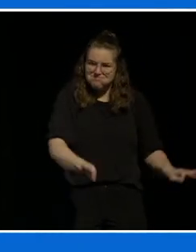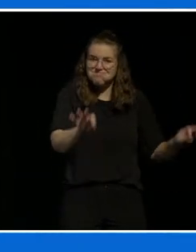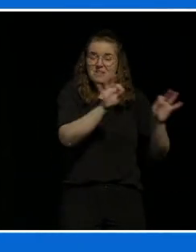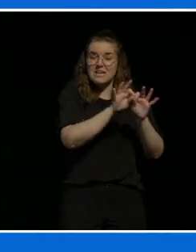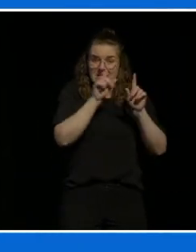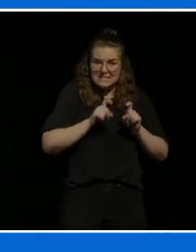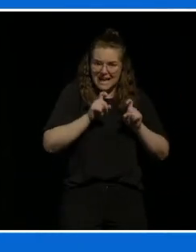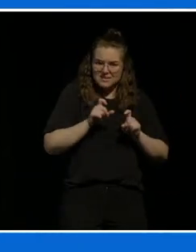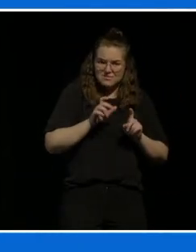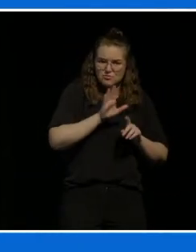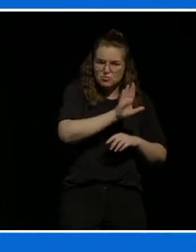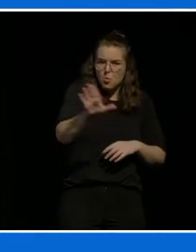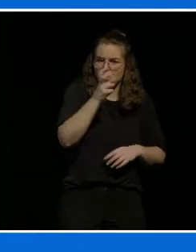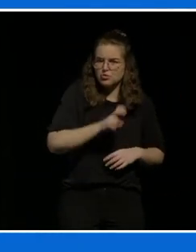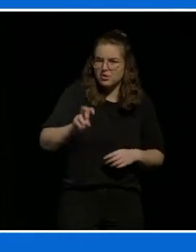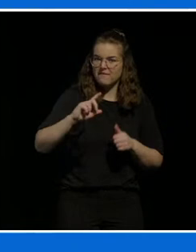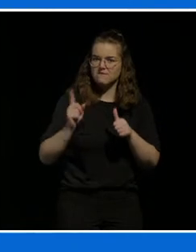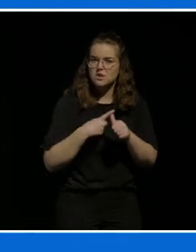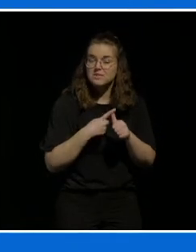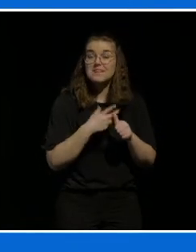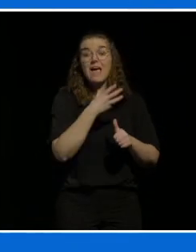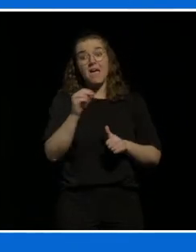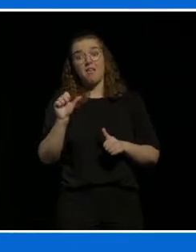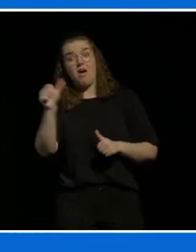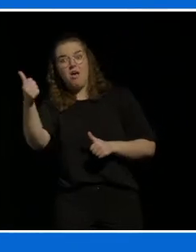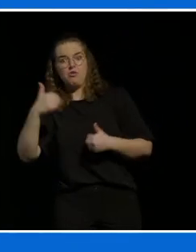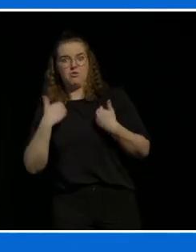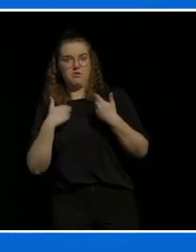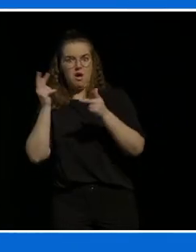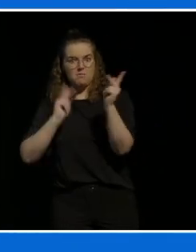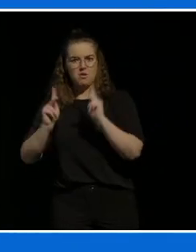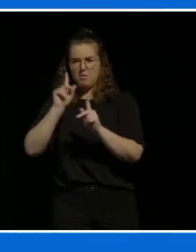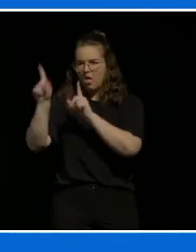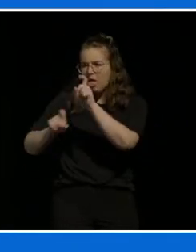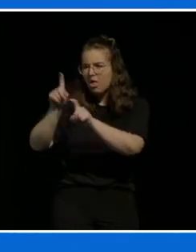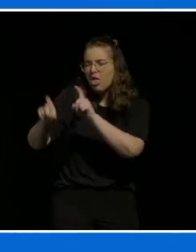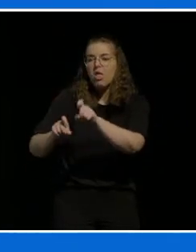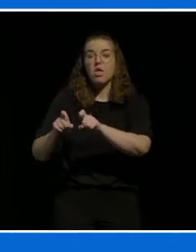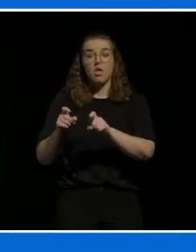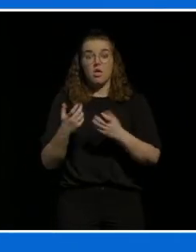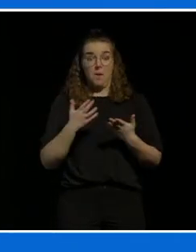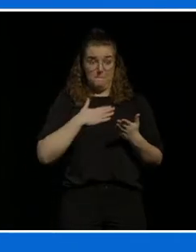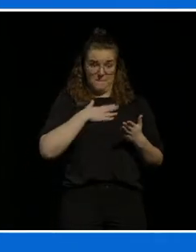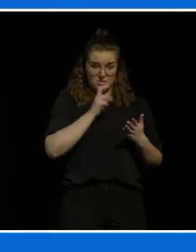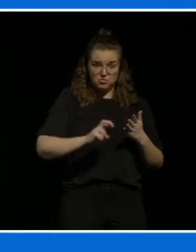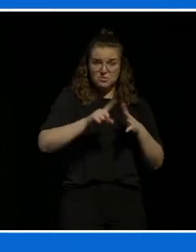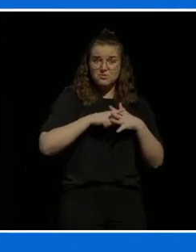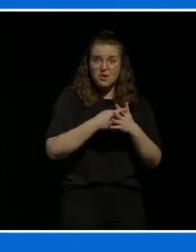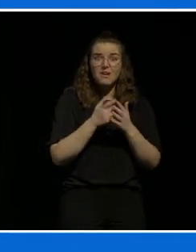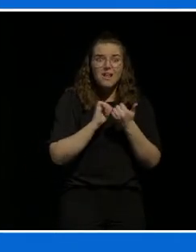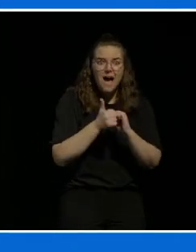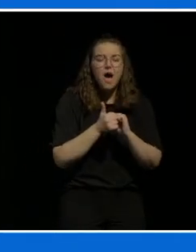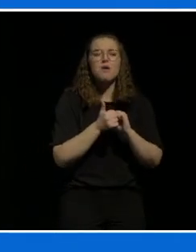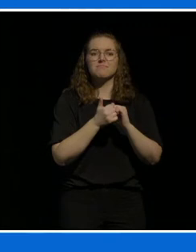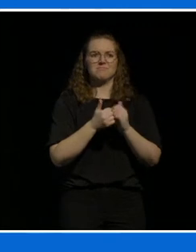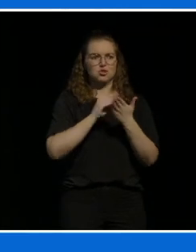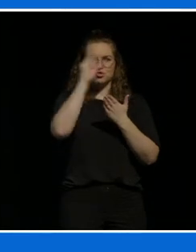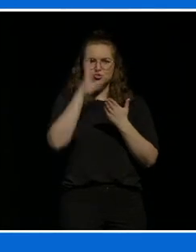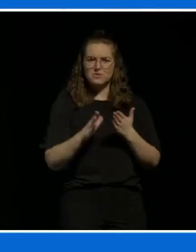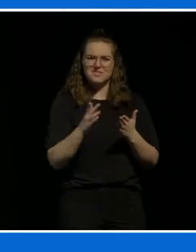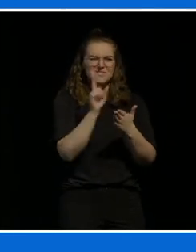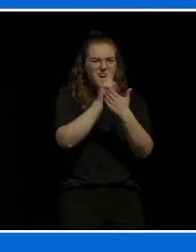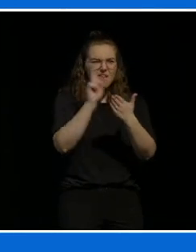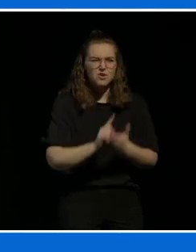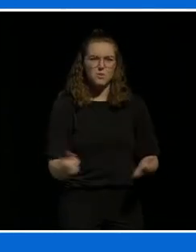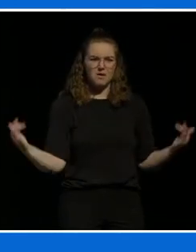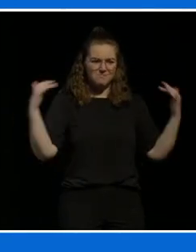and interviewing other young people. Half the story started as a circle of students that I would bring together every week on Vanderbilt's campus, which then